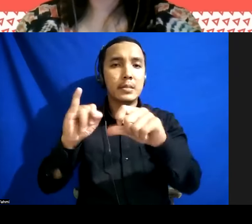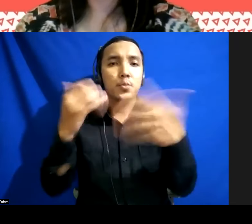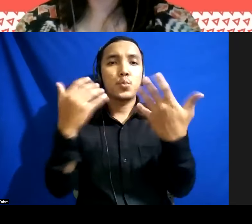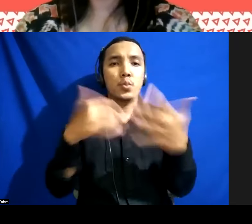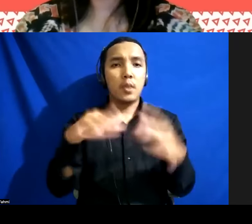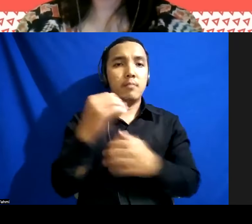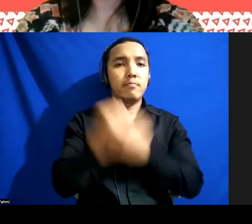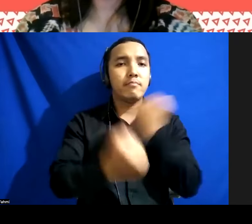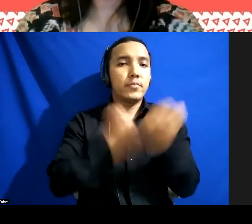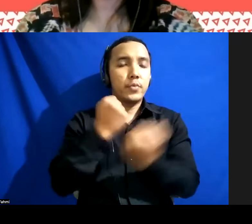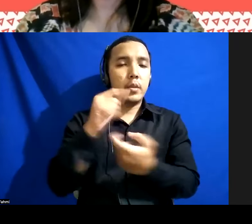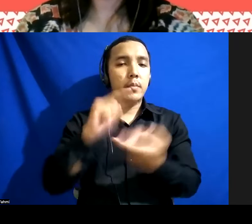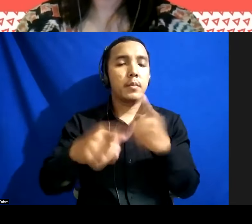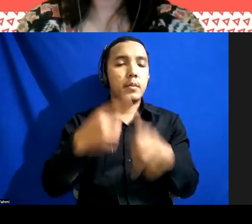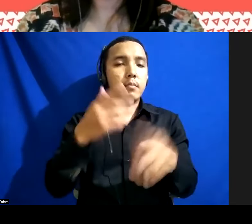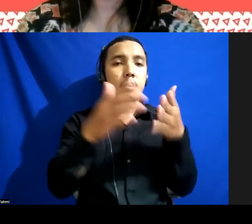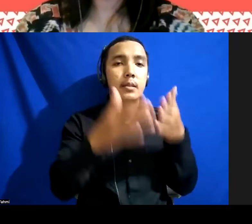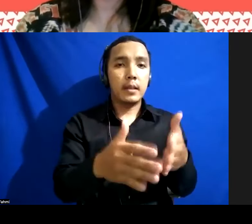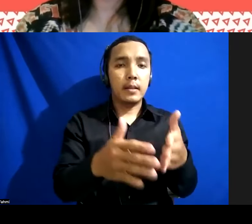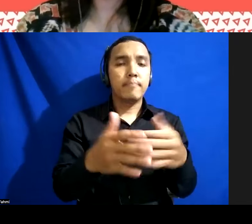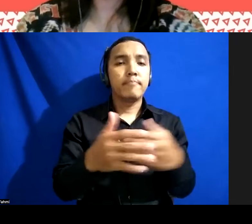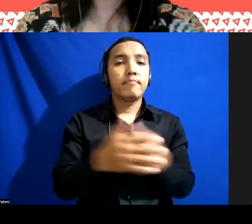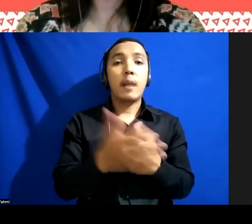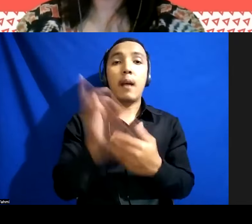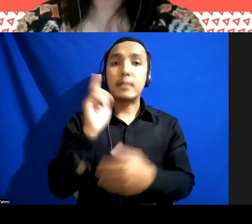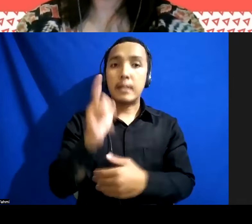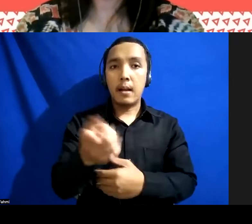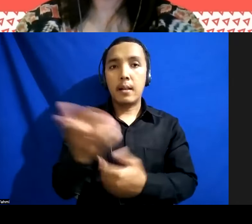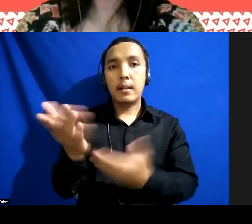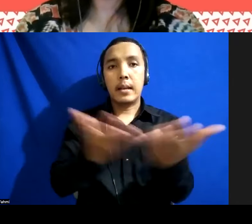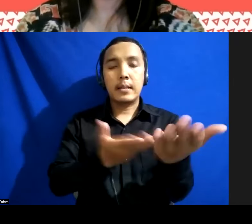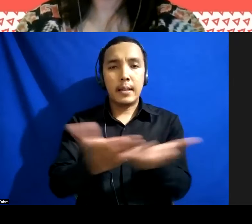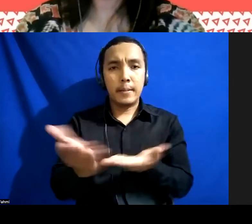our colleagues in the sectors, in the different sectors, such as the population